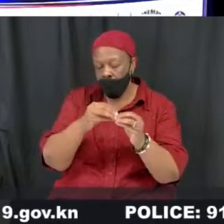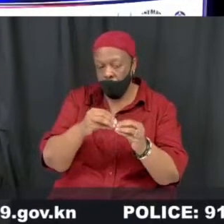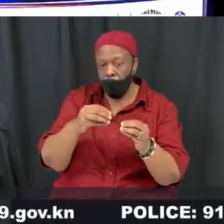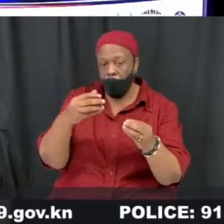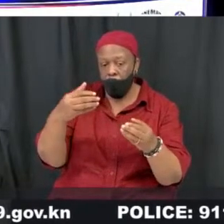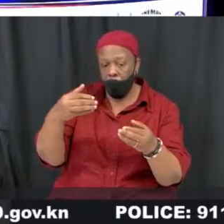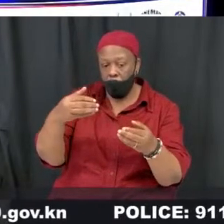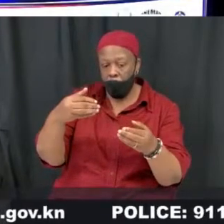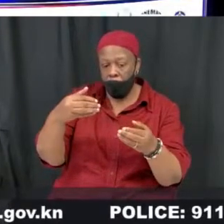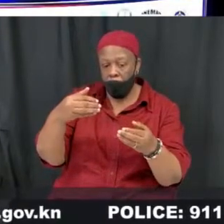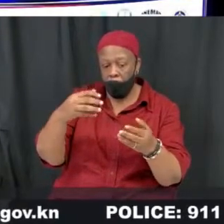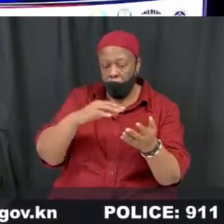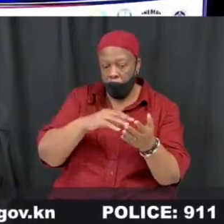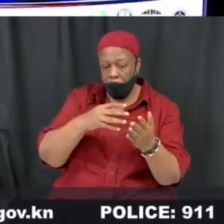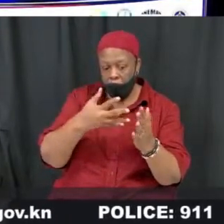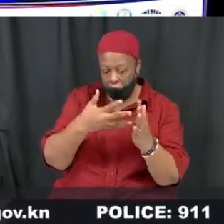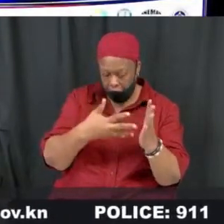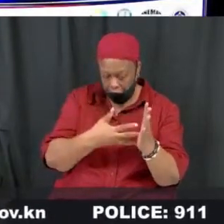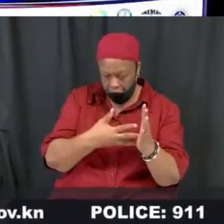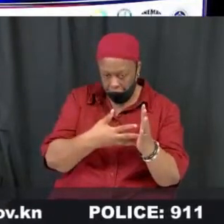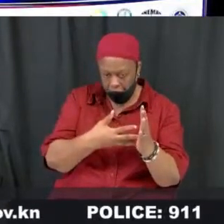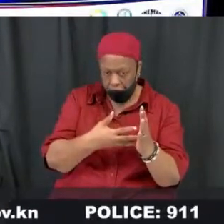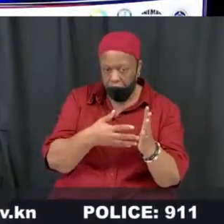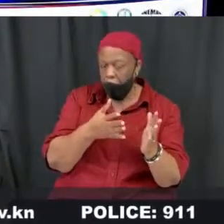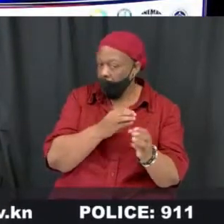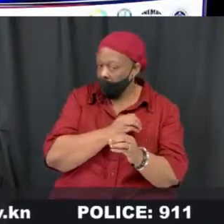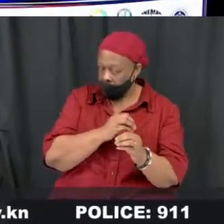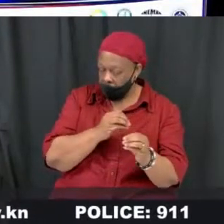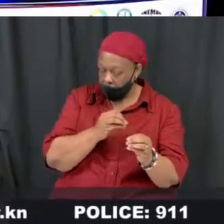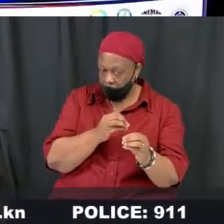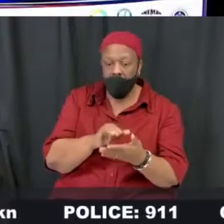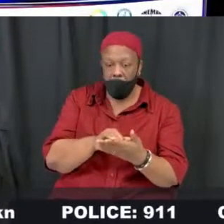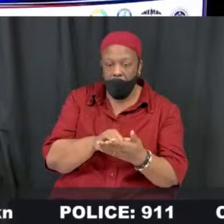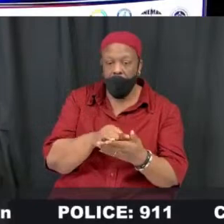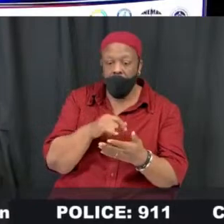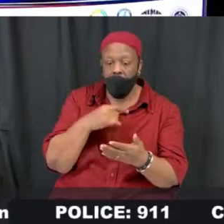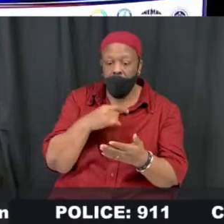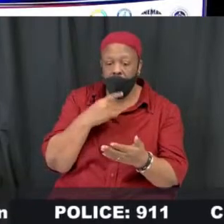successive negative tests, and then they were deemed recovered.